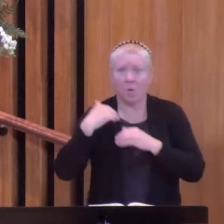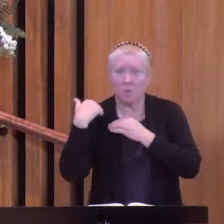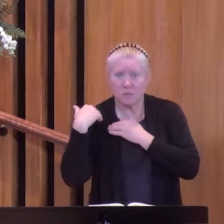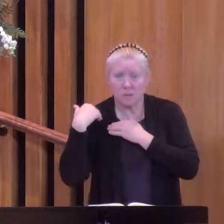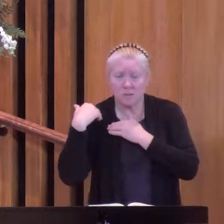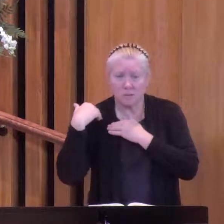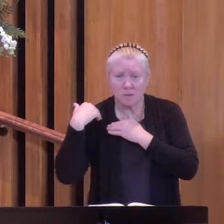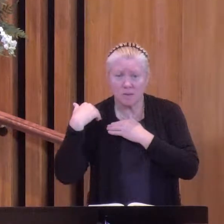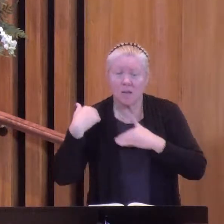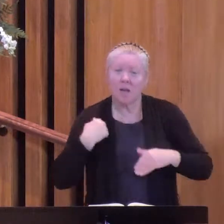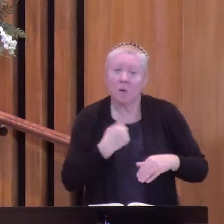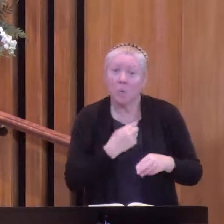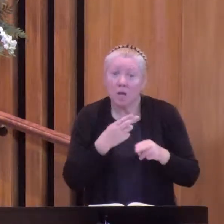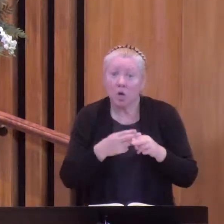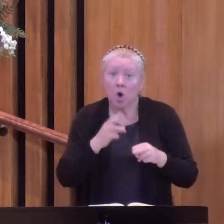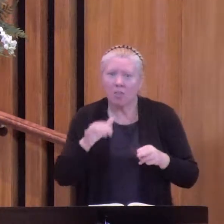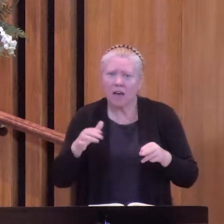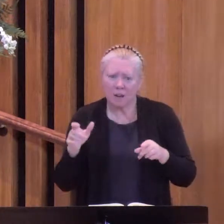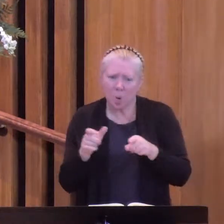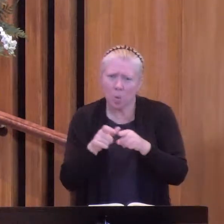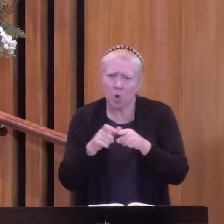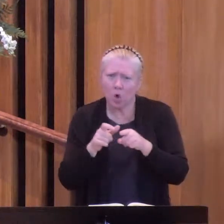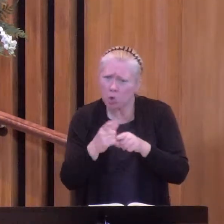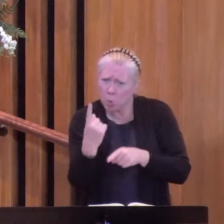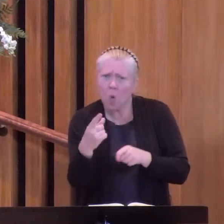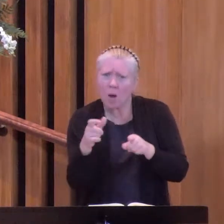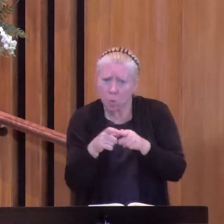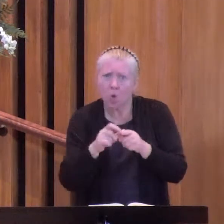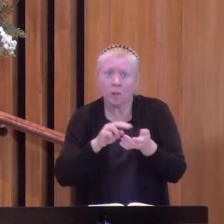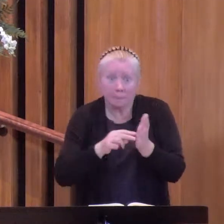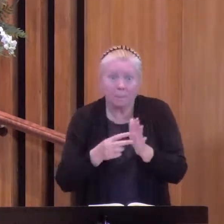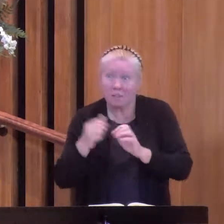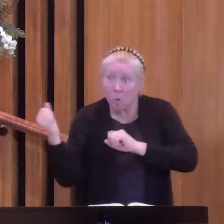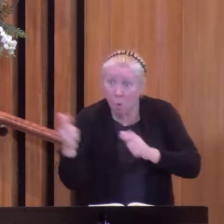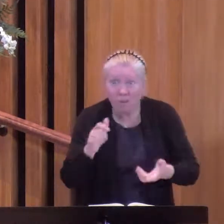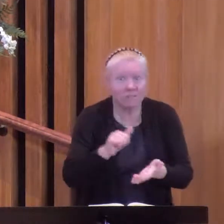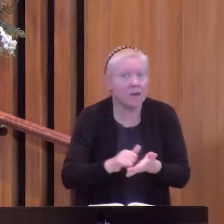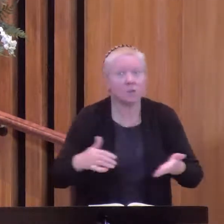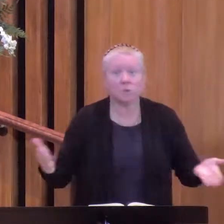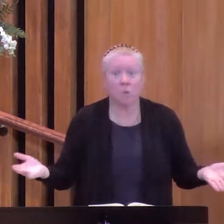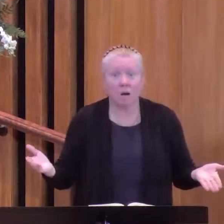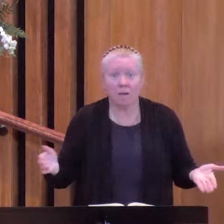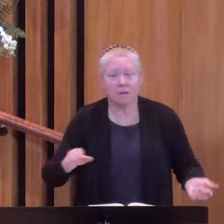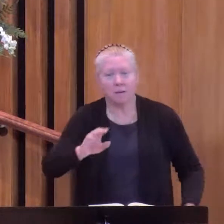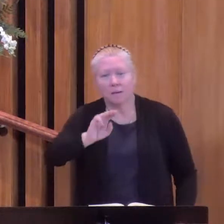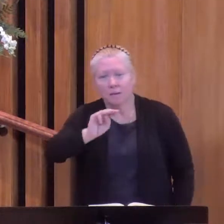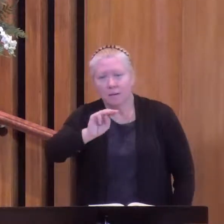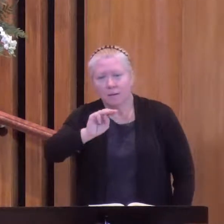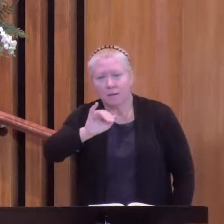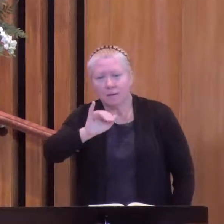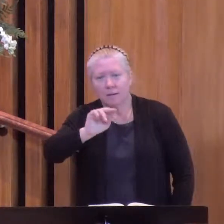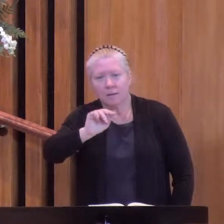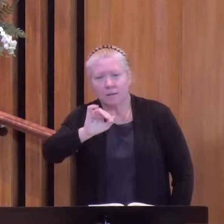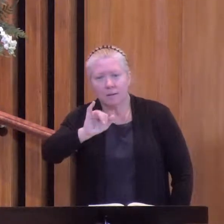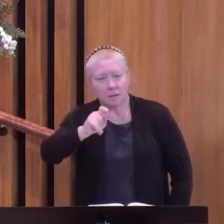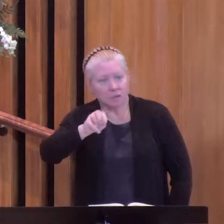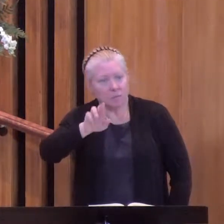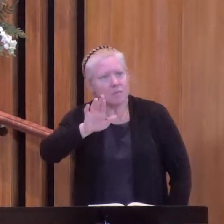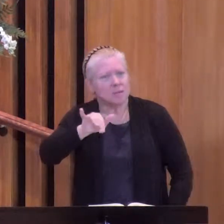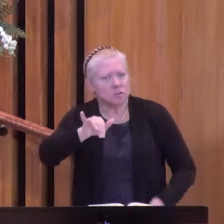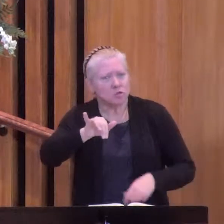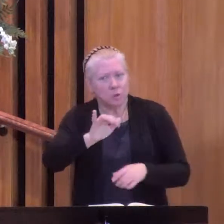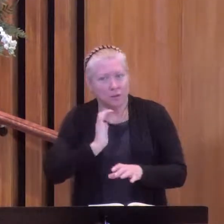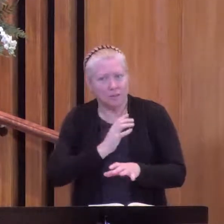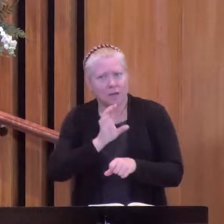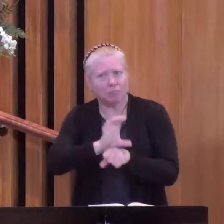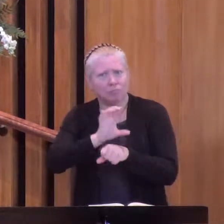ministry. Ministry because it is done by disciples. And so as we